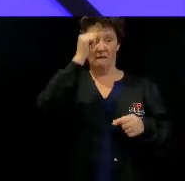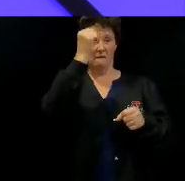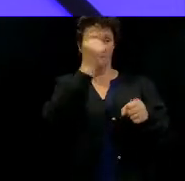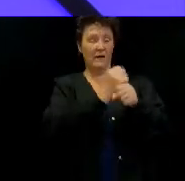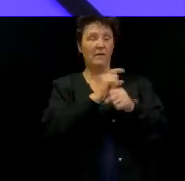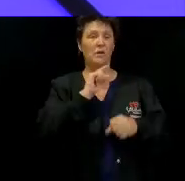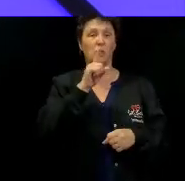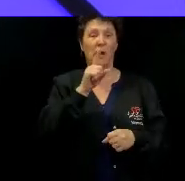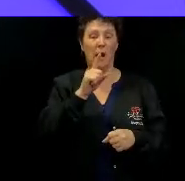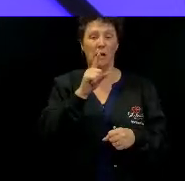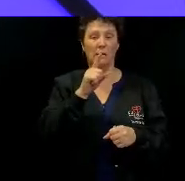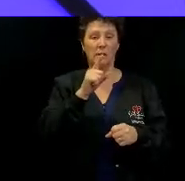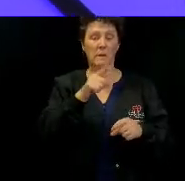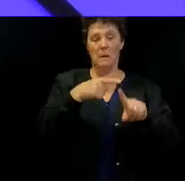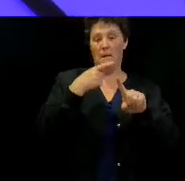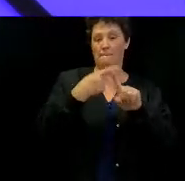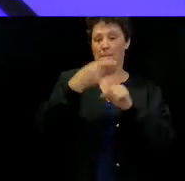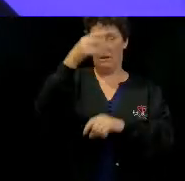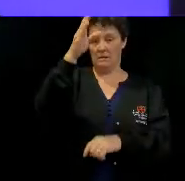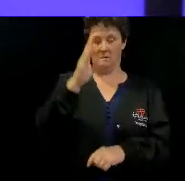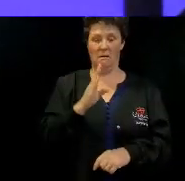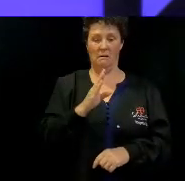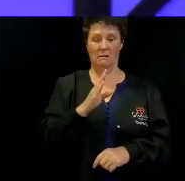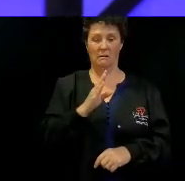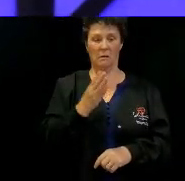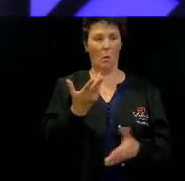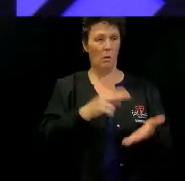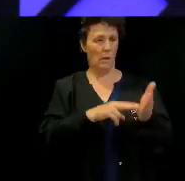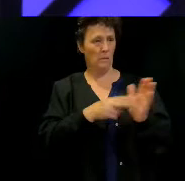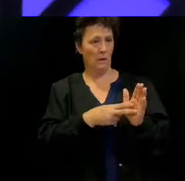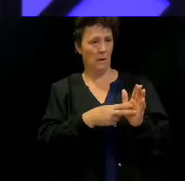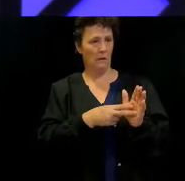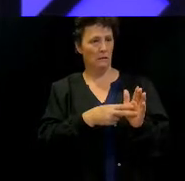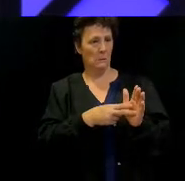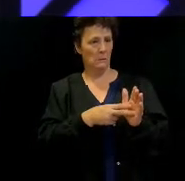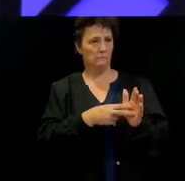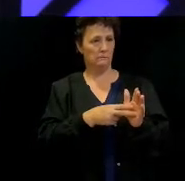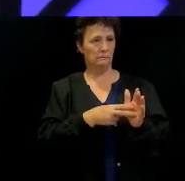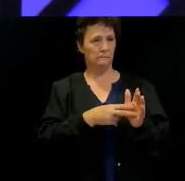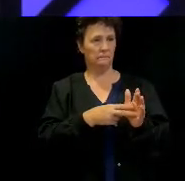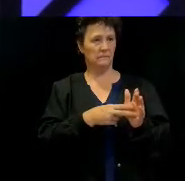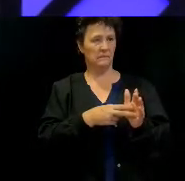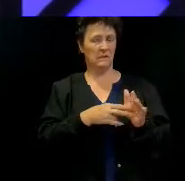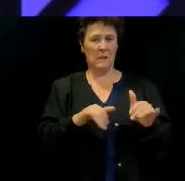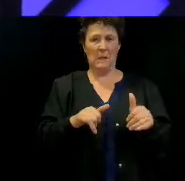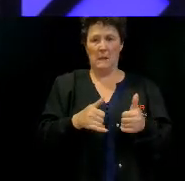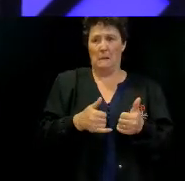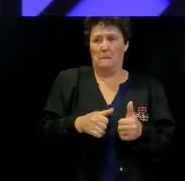I'm going to face it with God. What are you saying, Pastor? I'm saying this. How big is our God?